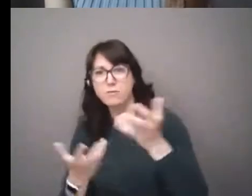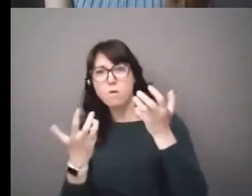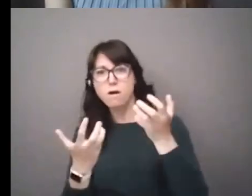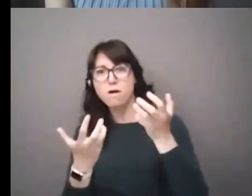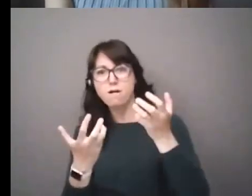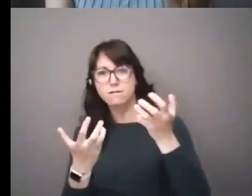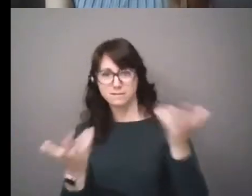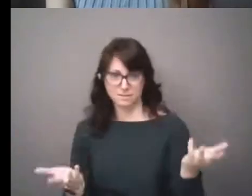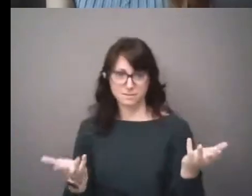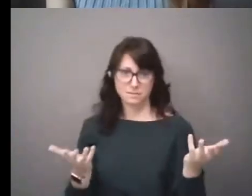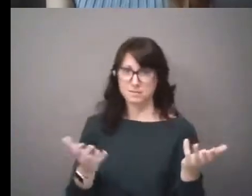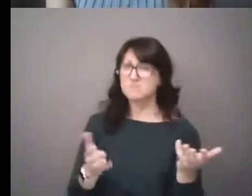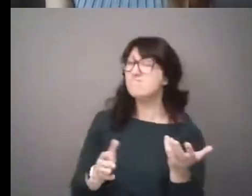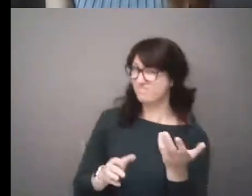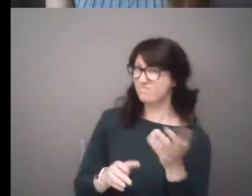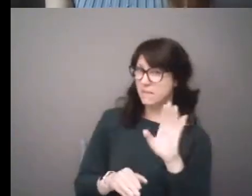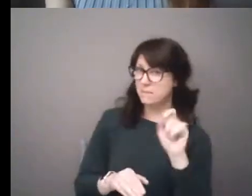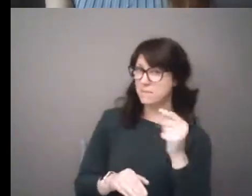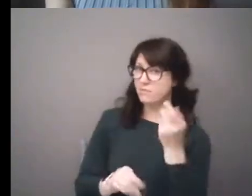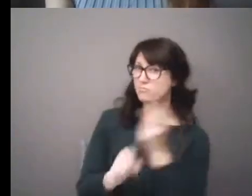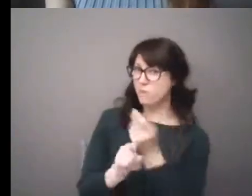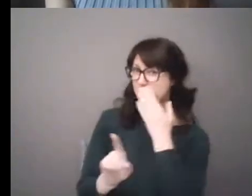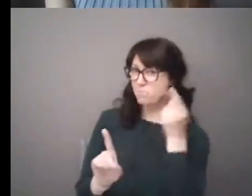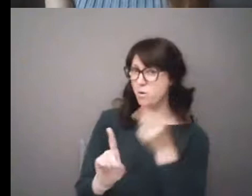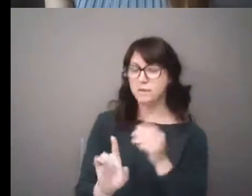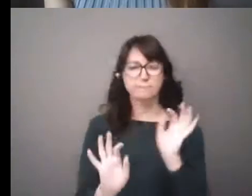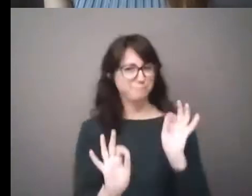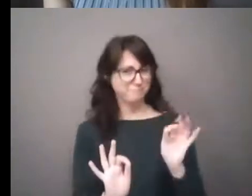for a long, long time. That's a really good point. Okay, thank you.